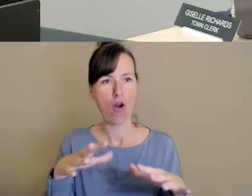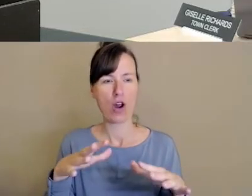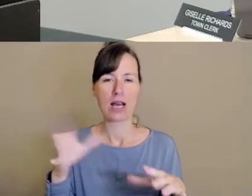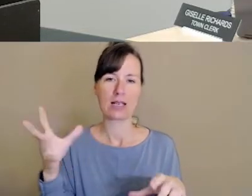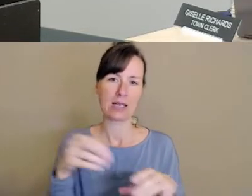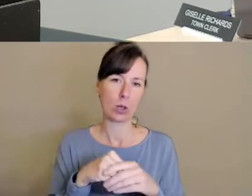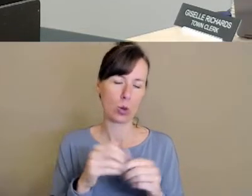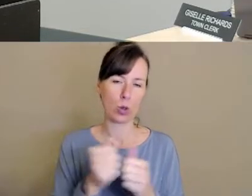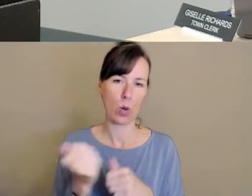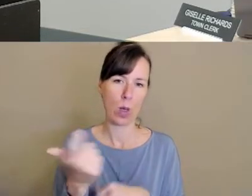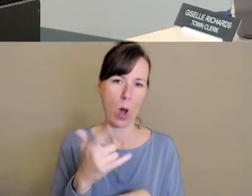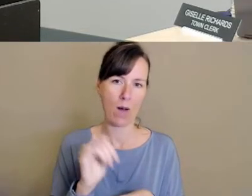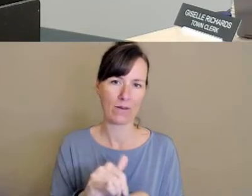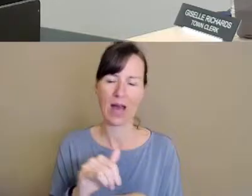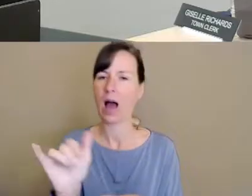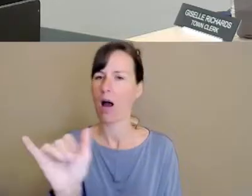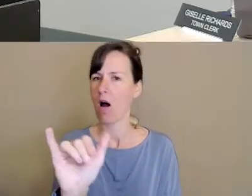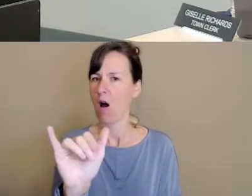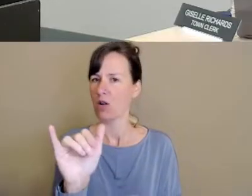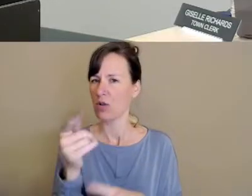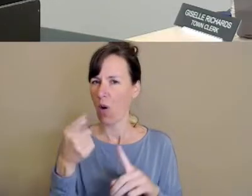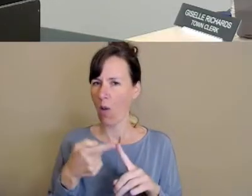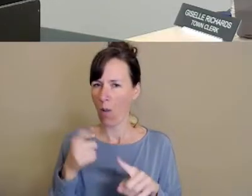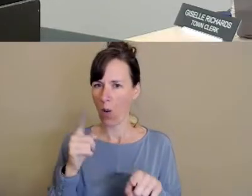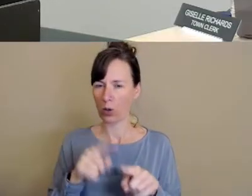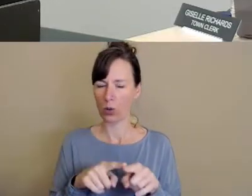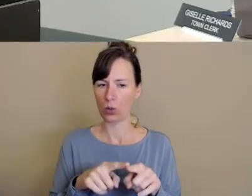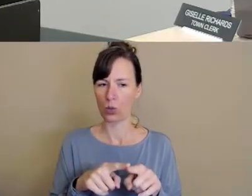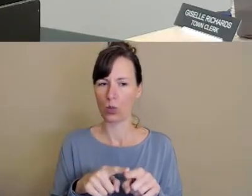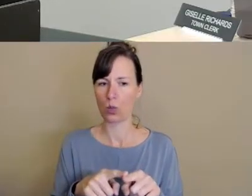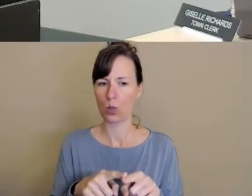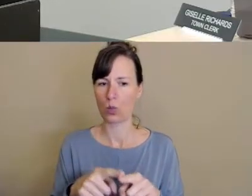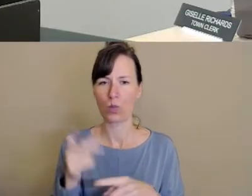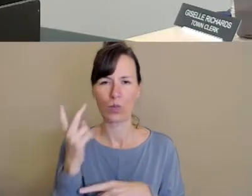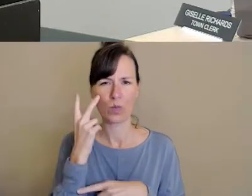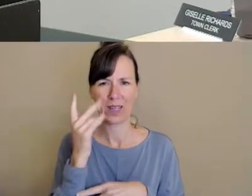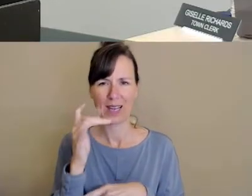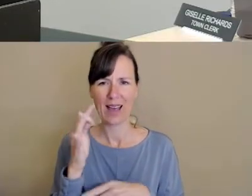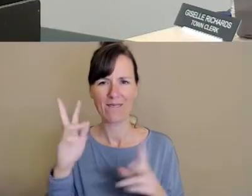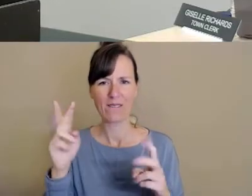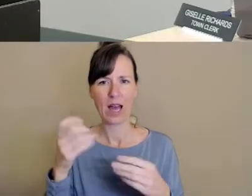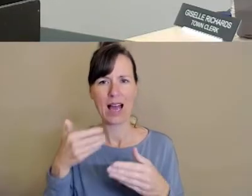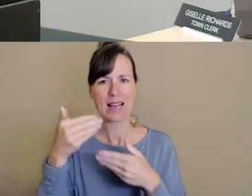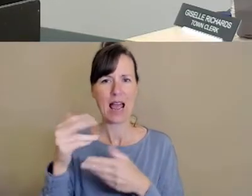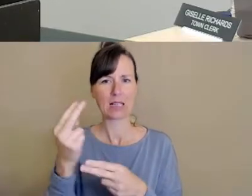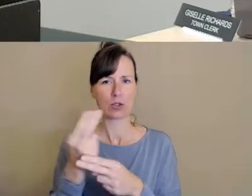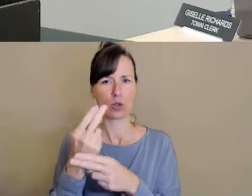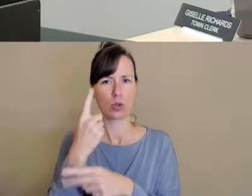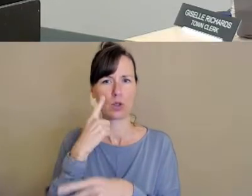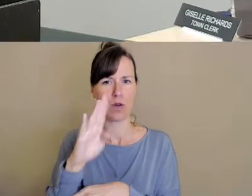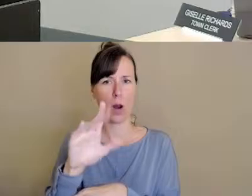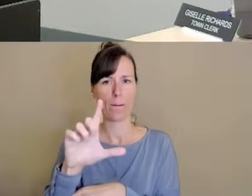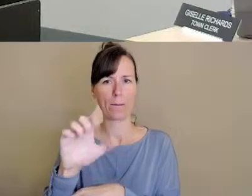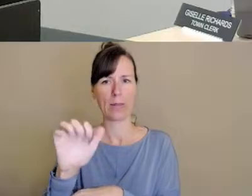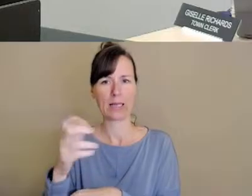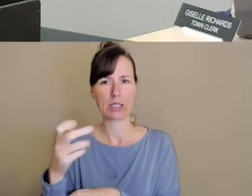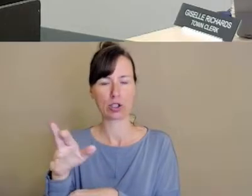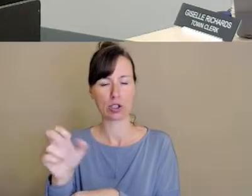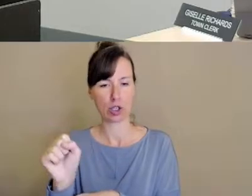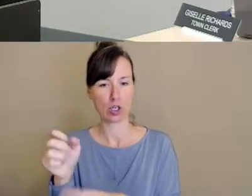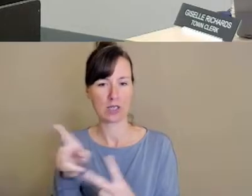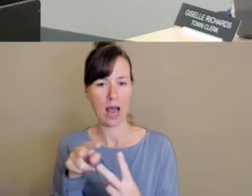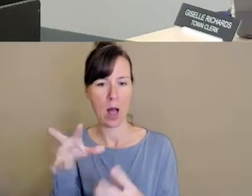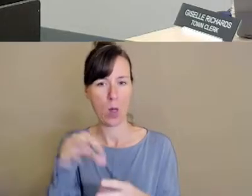then if we could also make a point to see if there is a next use for the bleachers, either within the town, or if there's